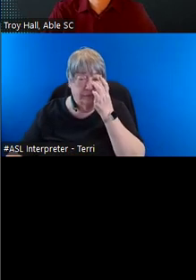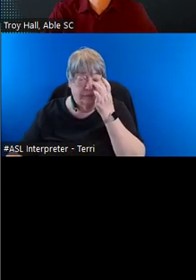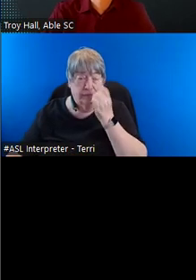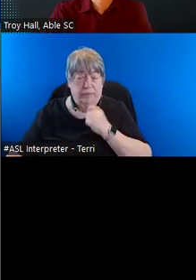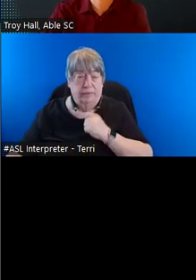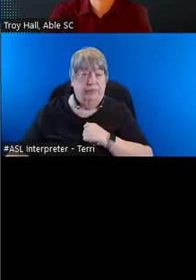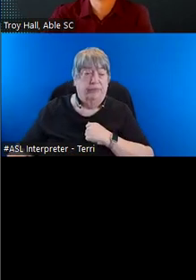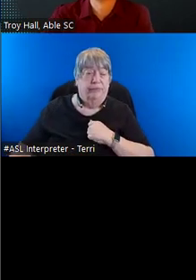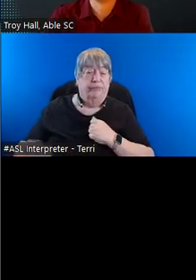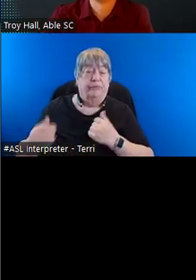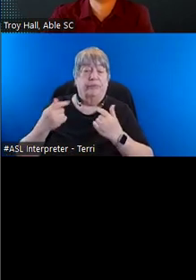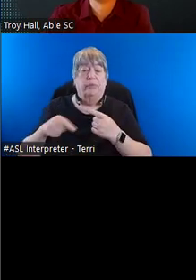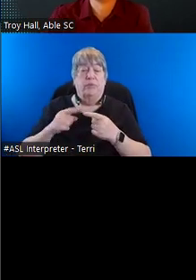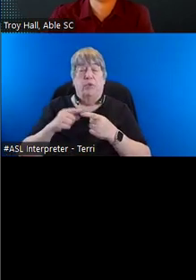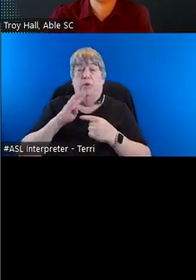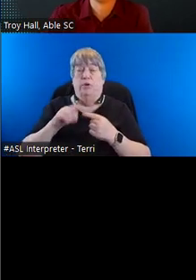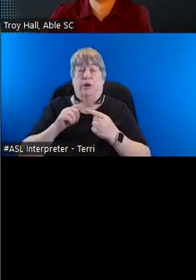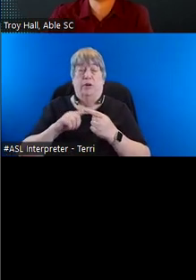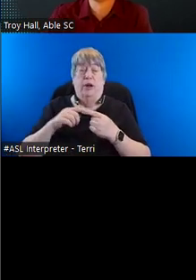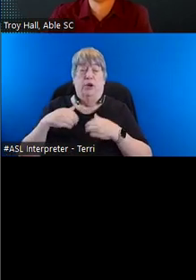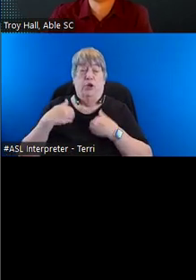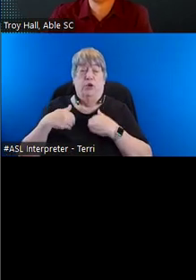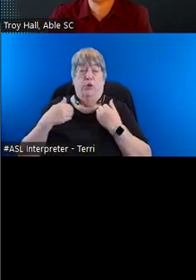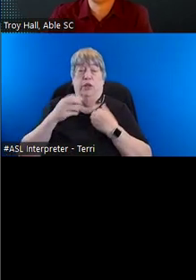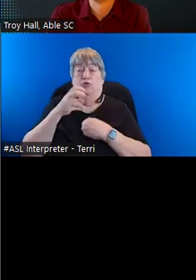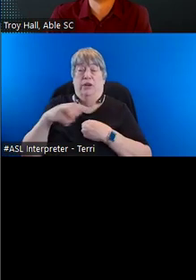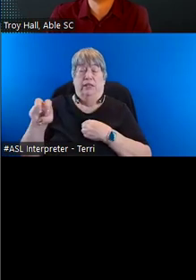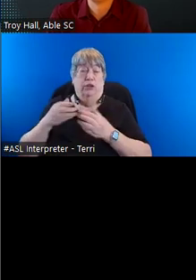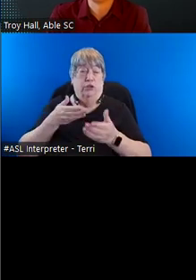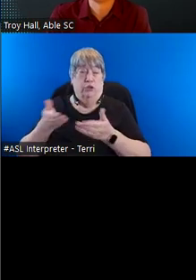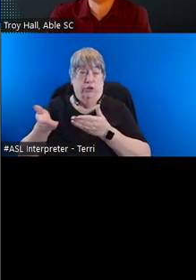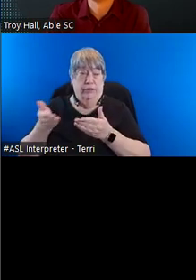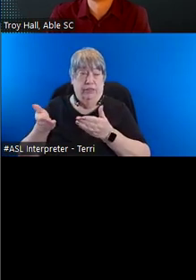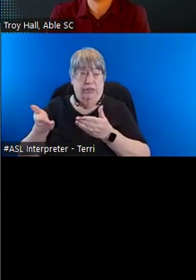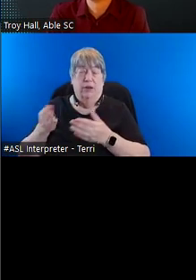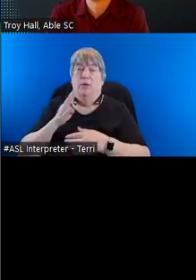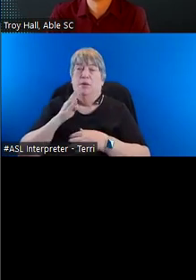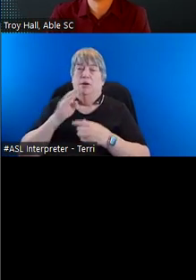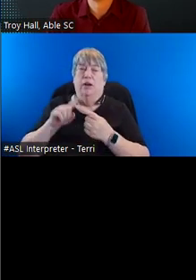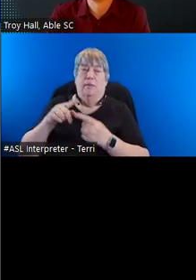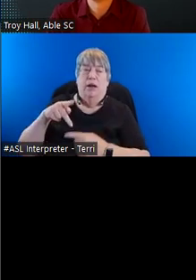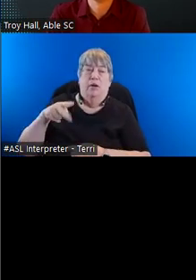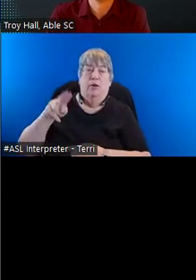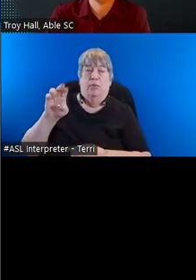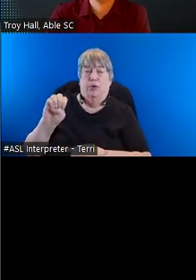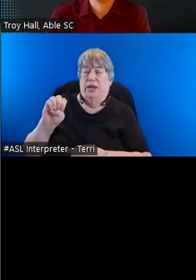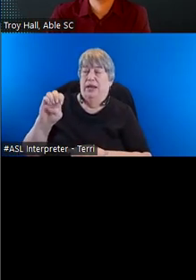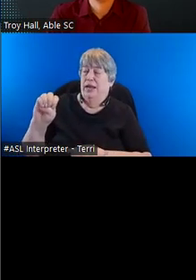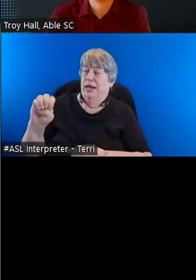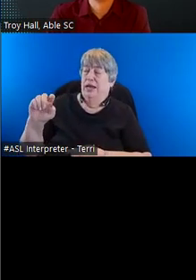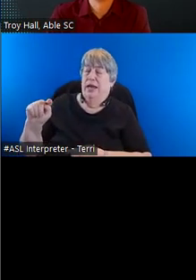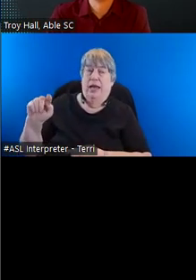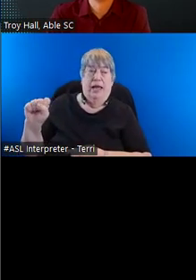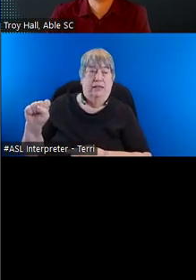So when we're talking about youth transition services, we're going to be talking specifically about pre-ETs, these pre-employment transition services. Those